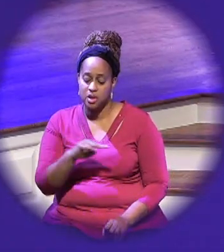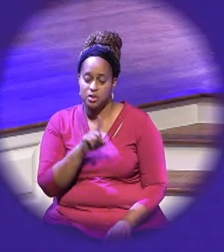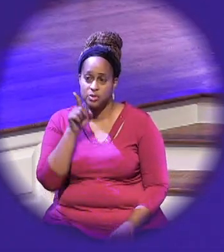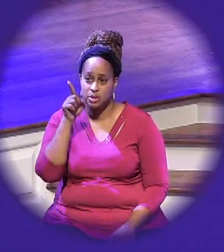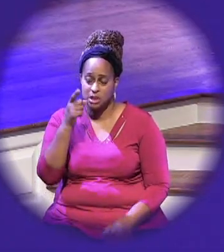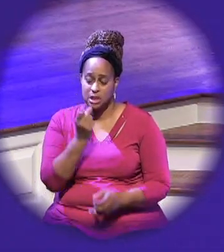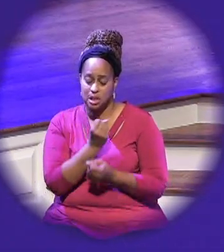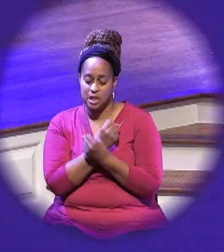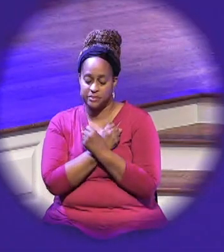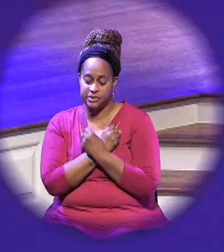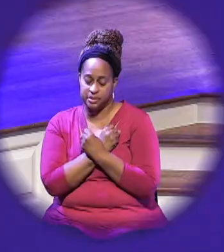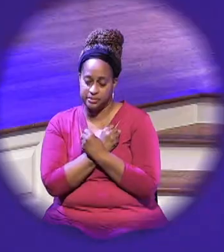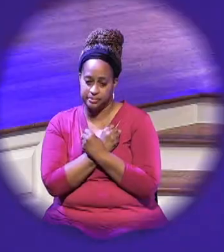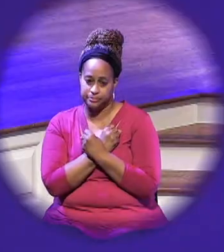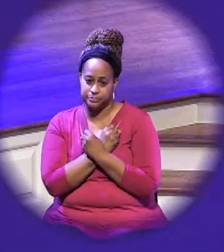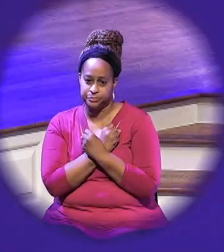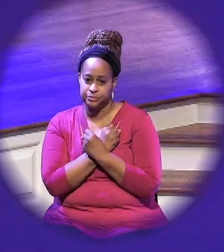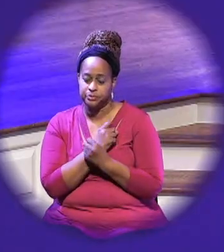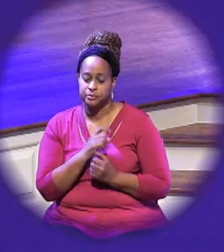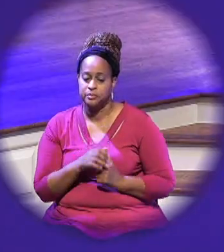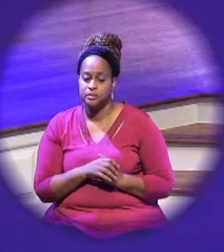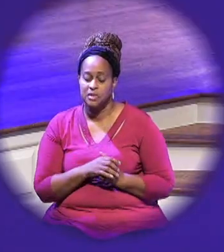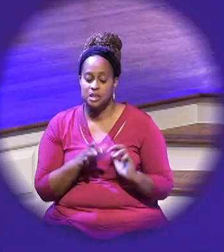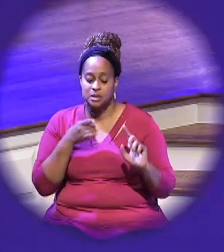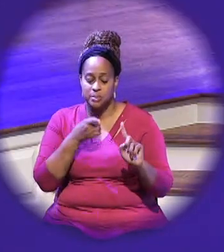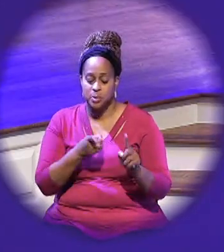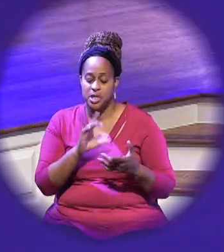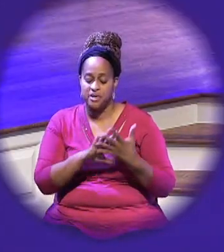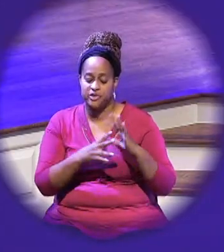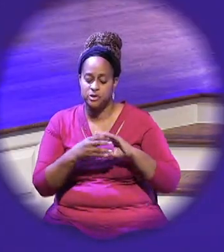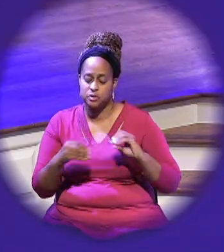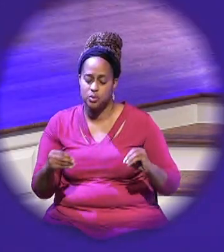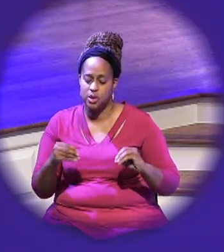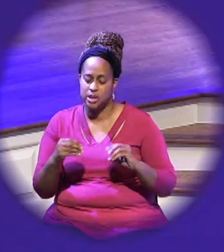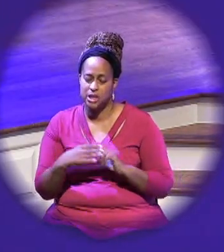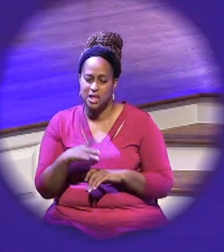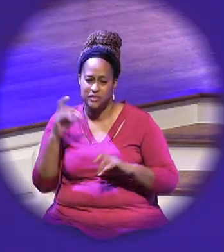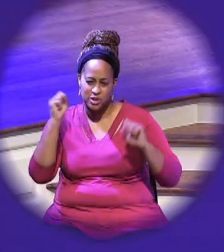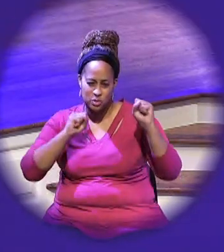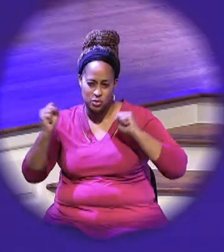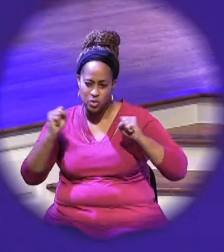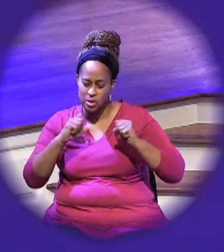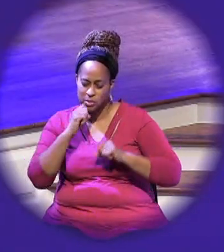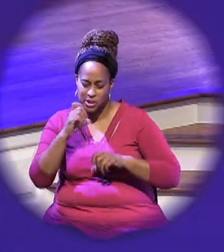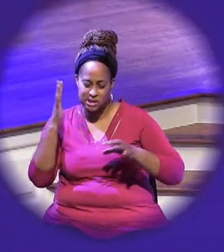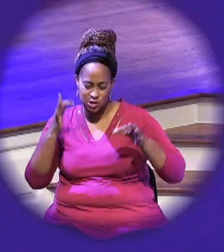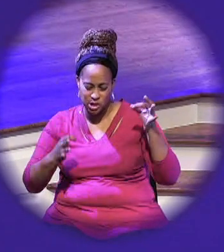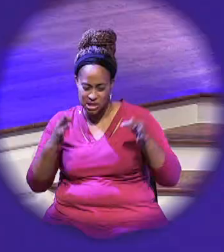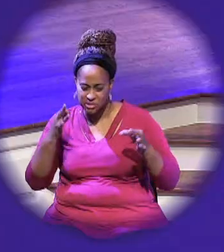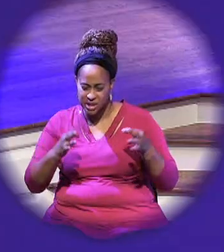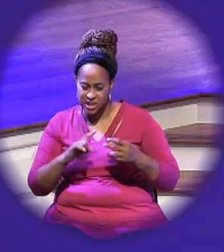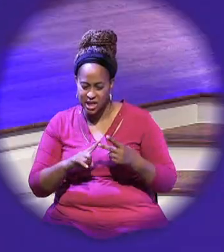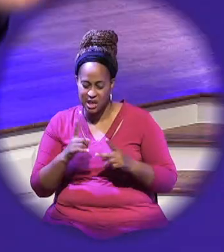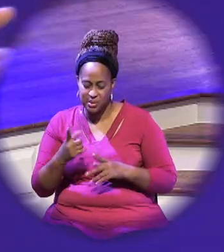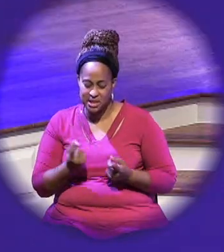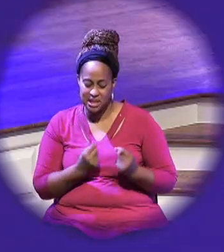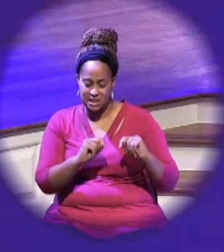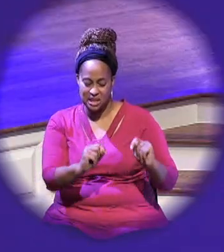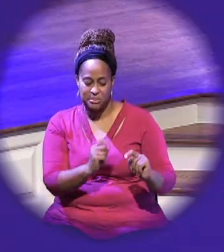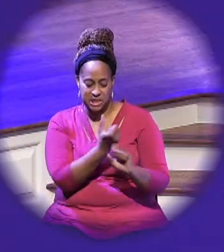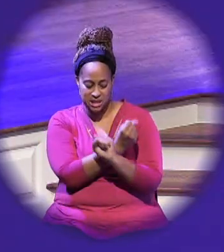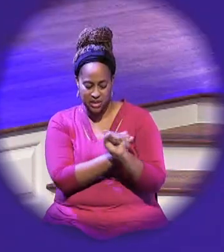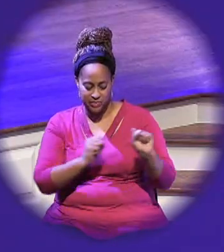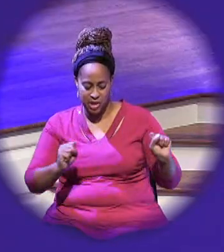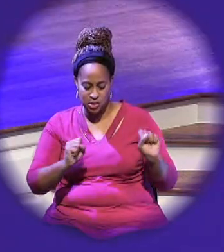he loves. That's the whole point of this story. Was the storm, it wasn't judgment. It was an attempt at salvation. It was an